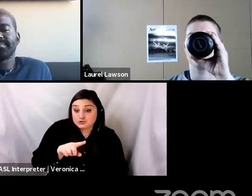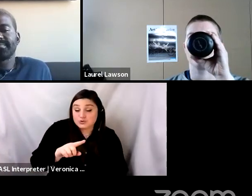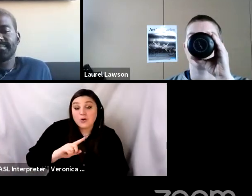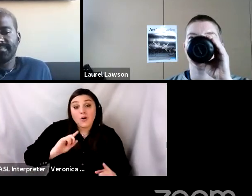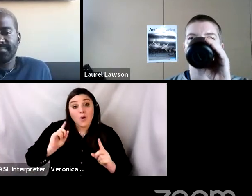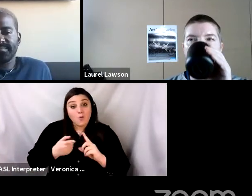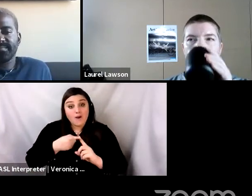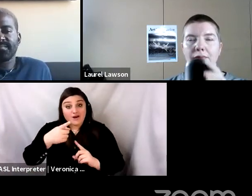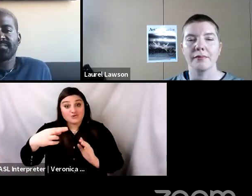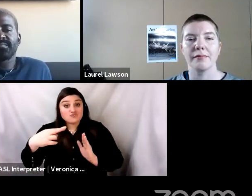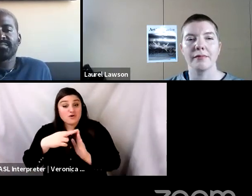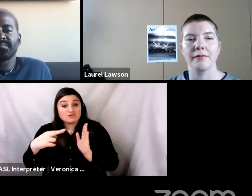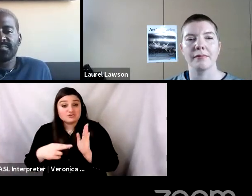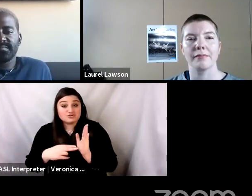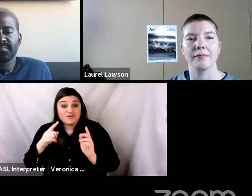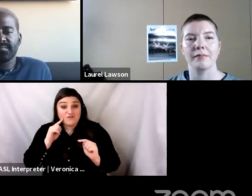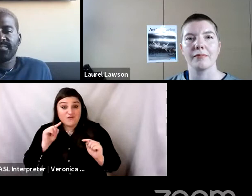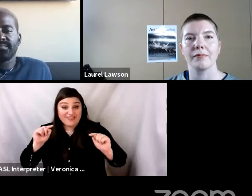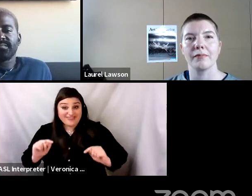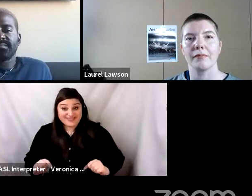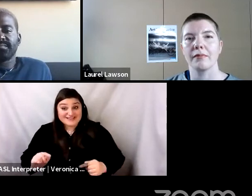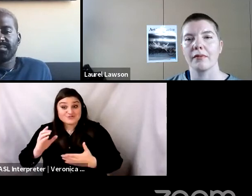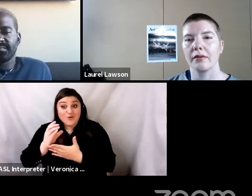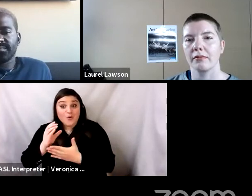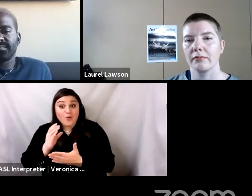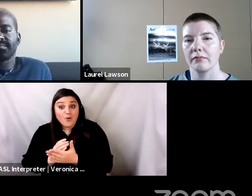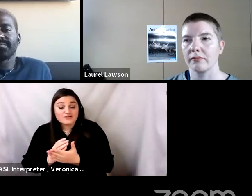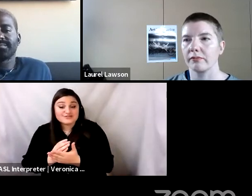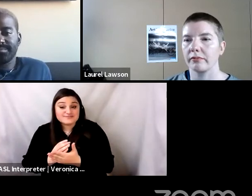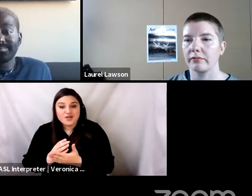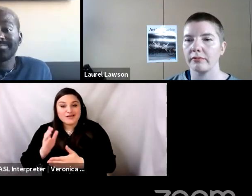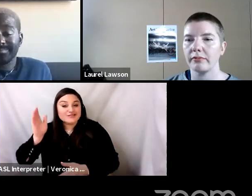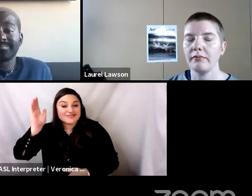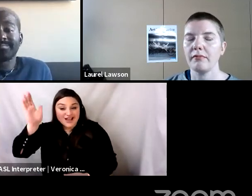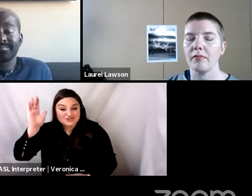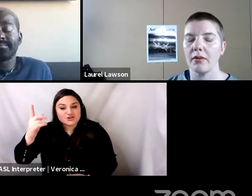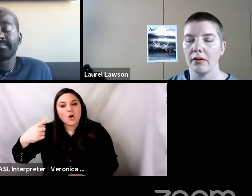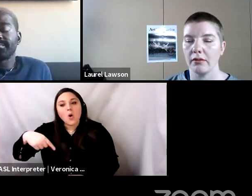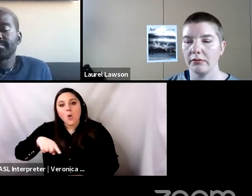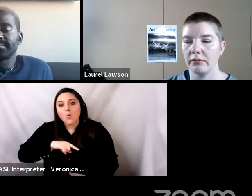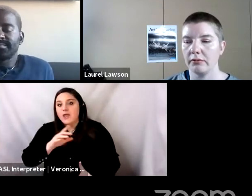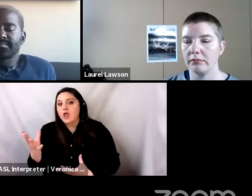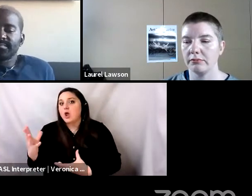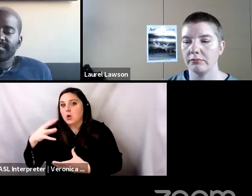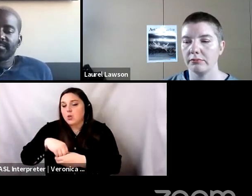talking, they are available, I believe, in your emails. But